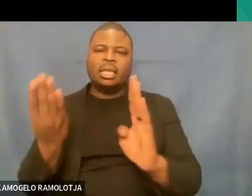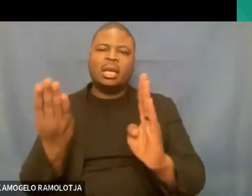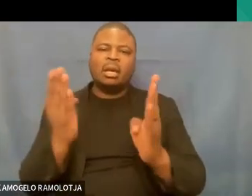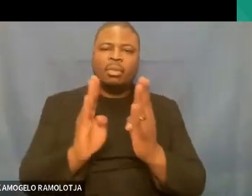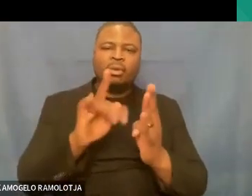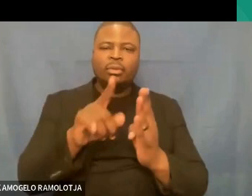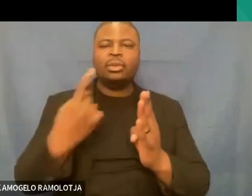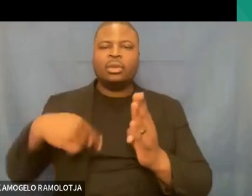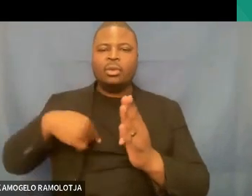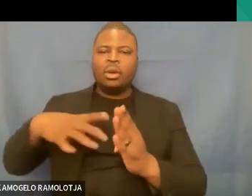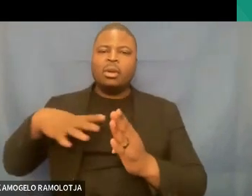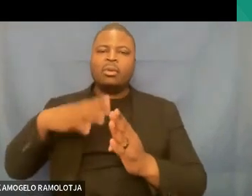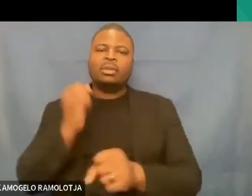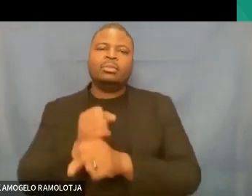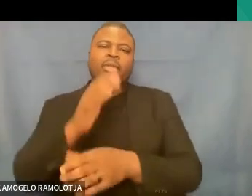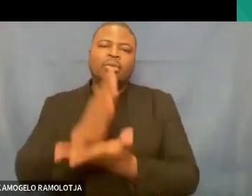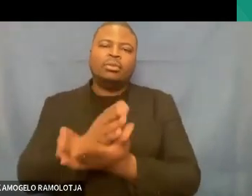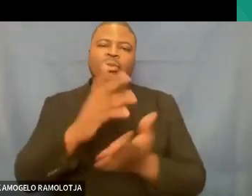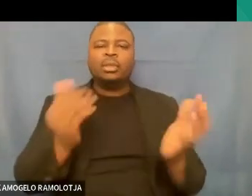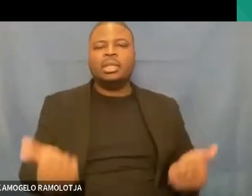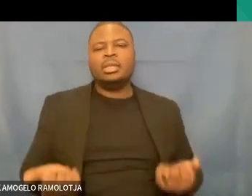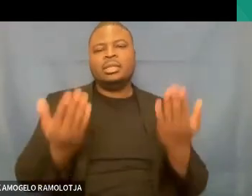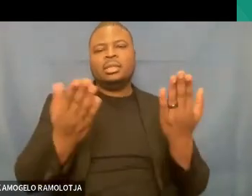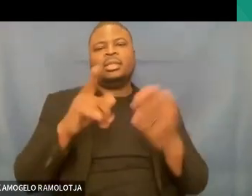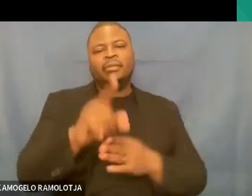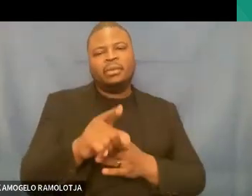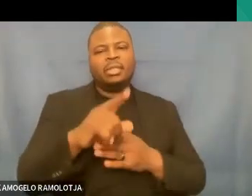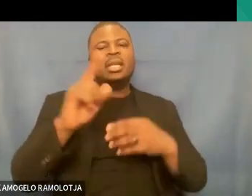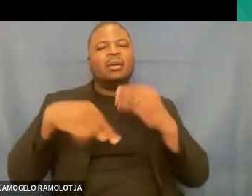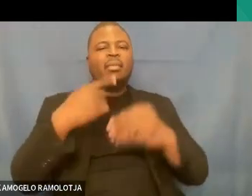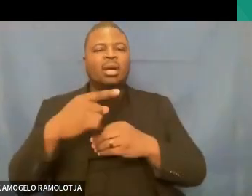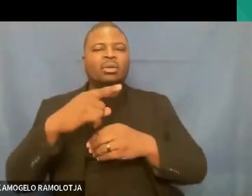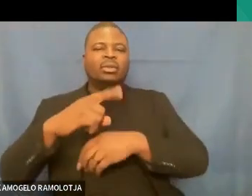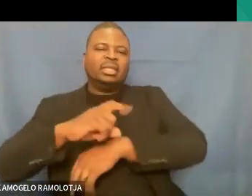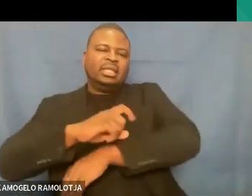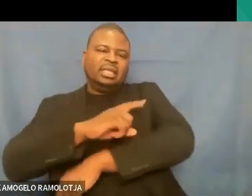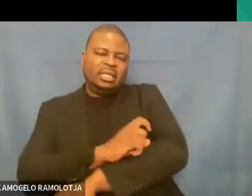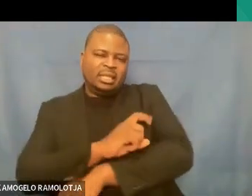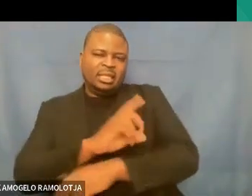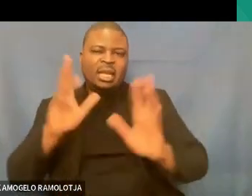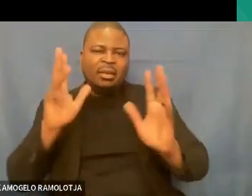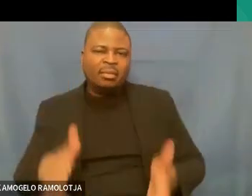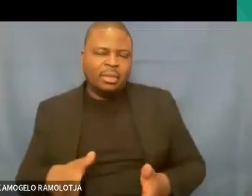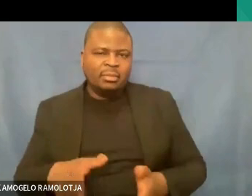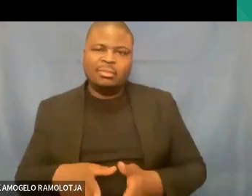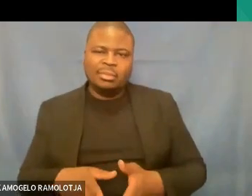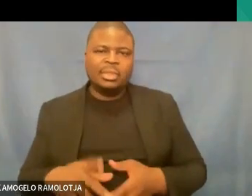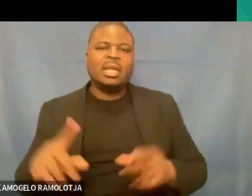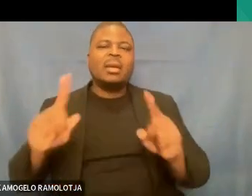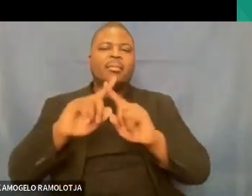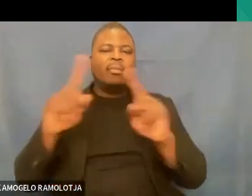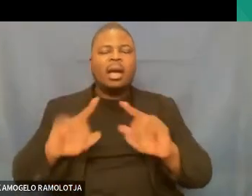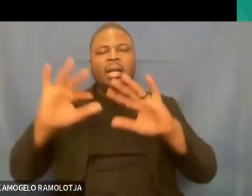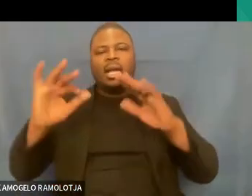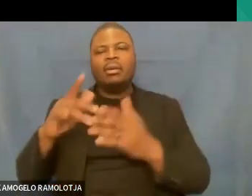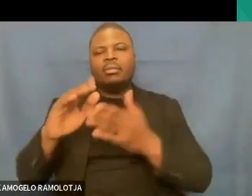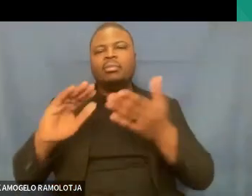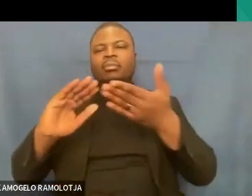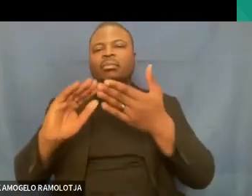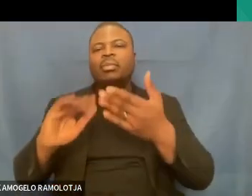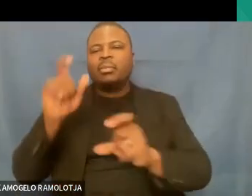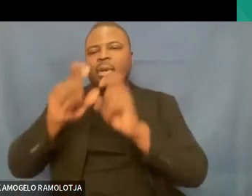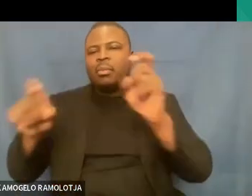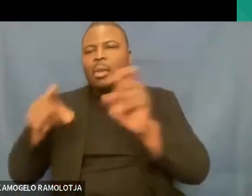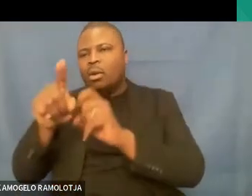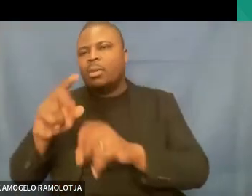ensure that we're not planning services around diseases, but around the needs and expectations of the people that we serve. This